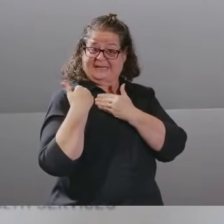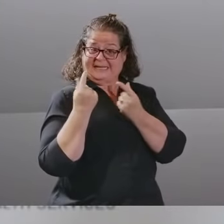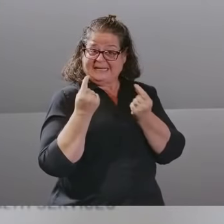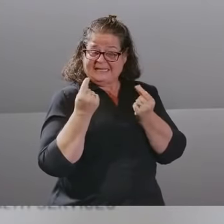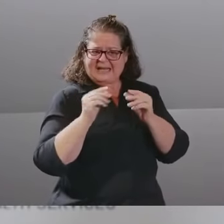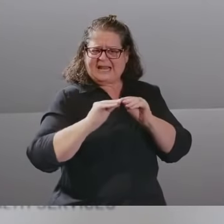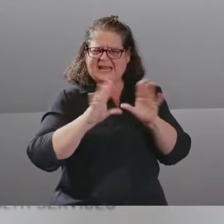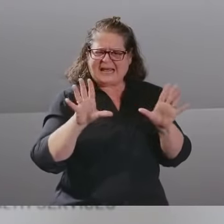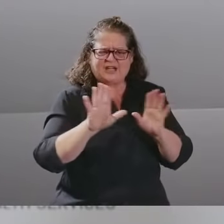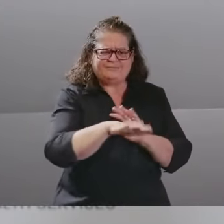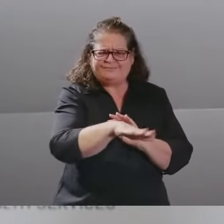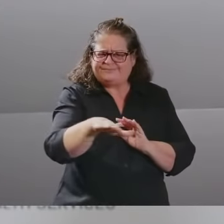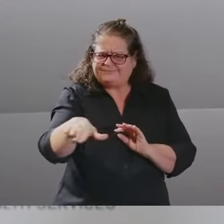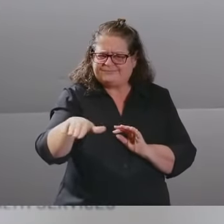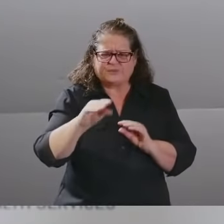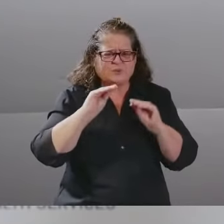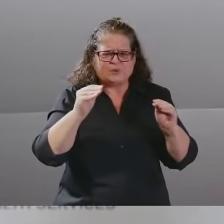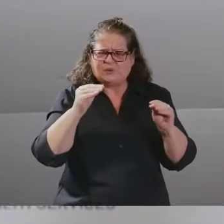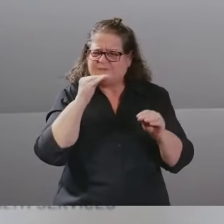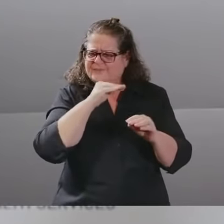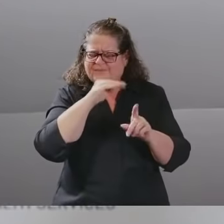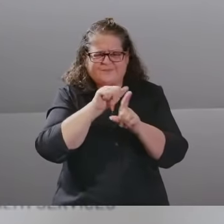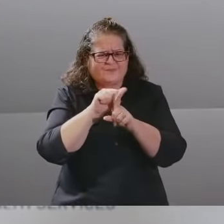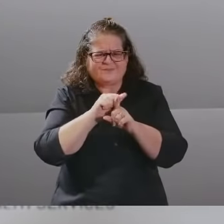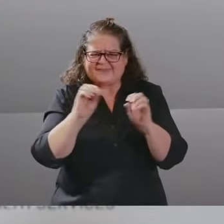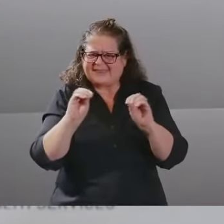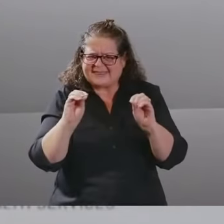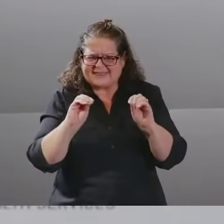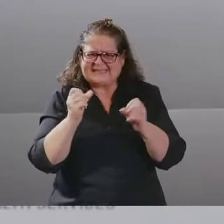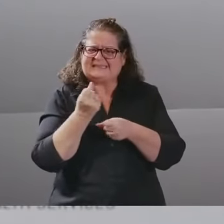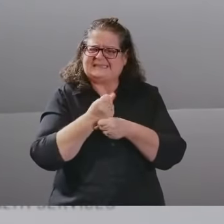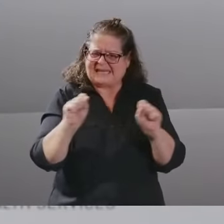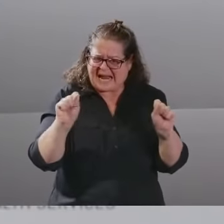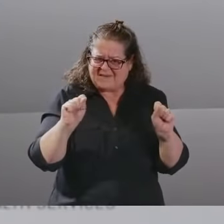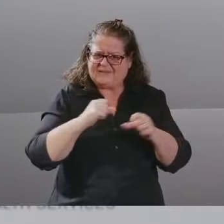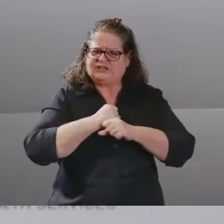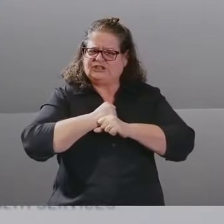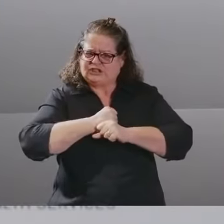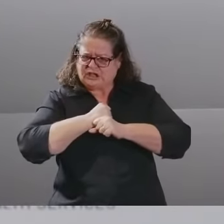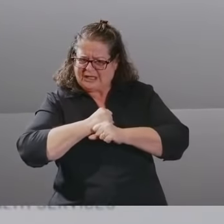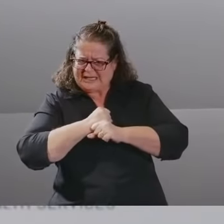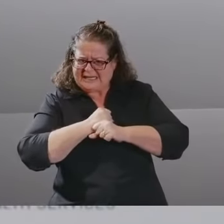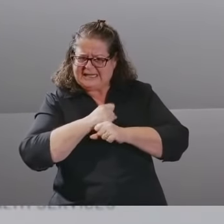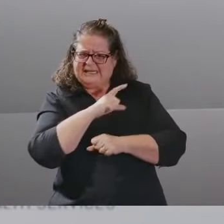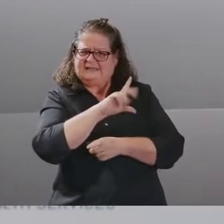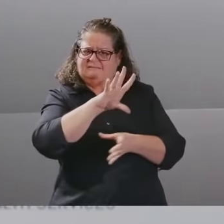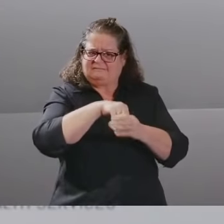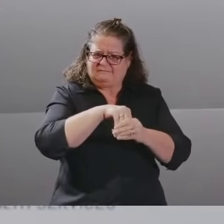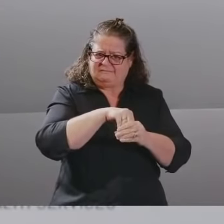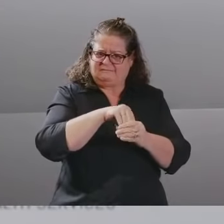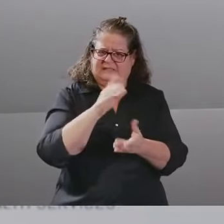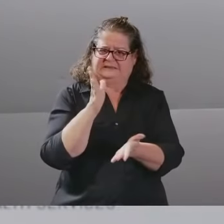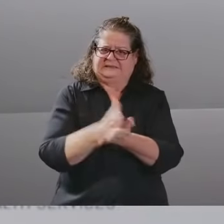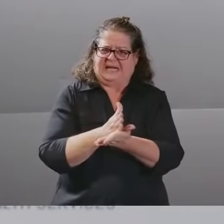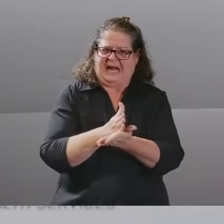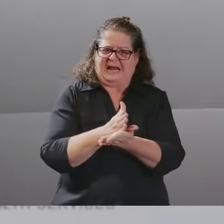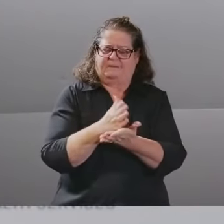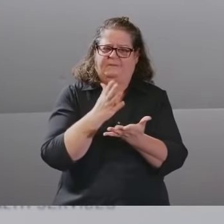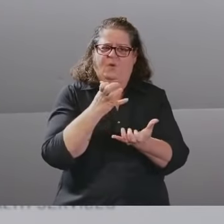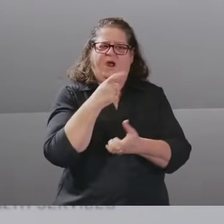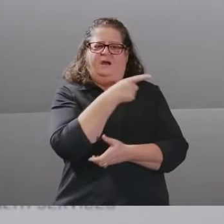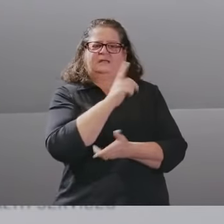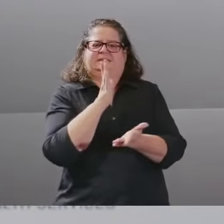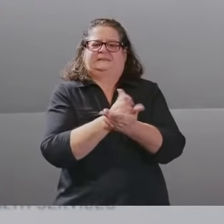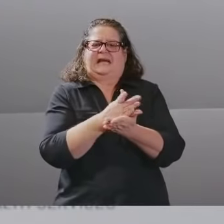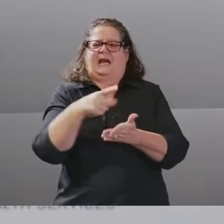these elections, they were safe, and put a stop to this? And I guess the last part of it is, do you accept the results of the election? Well,